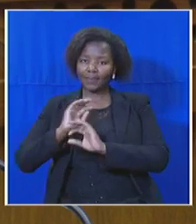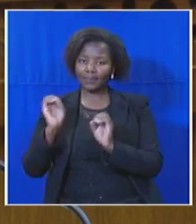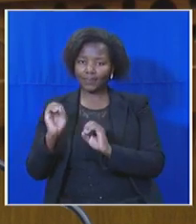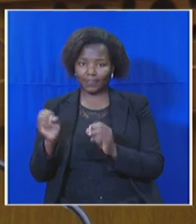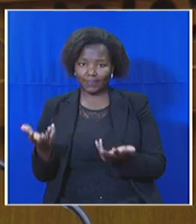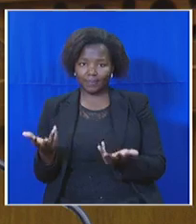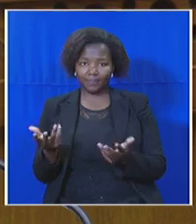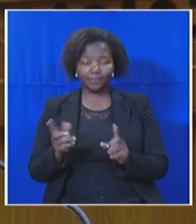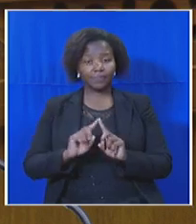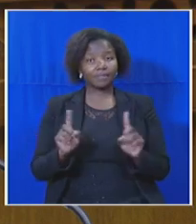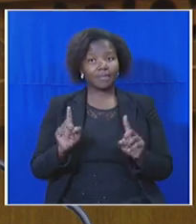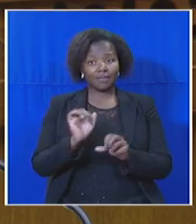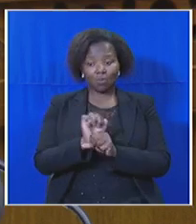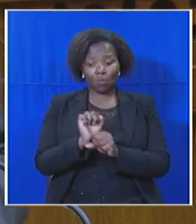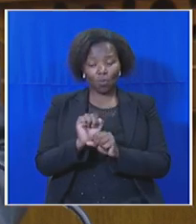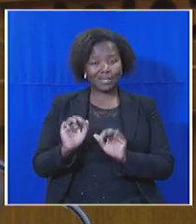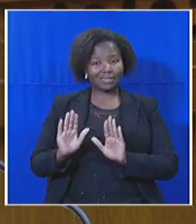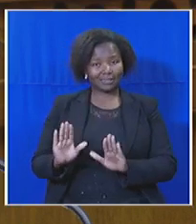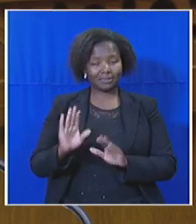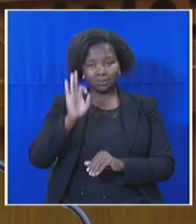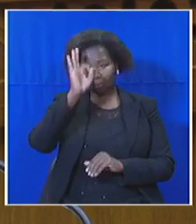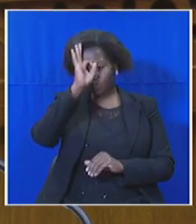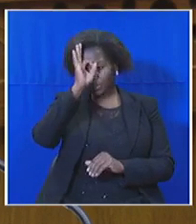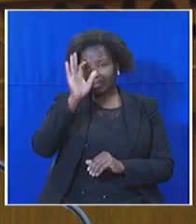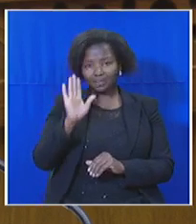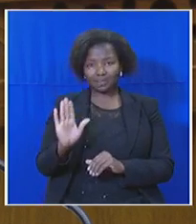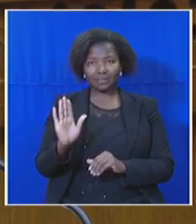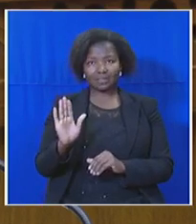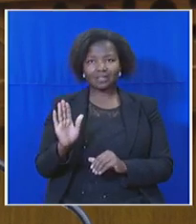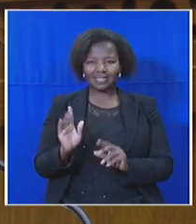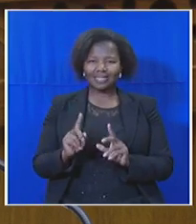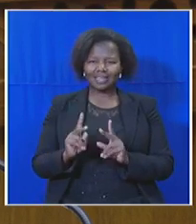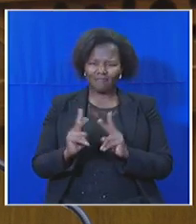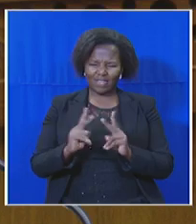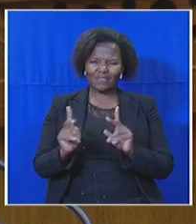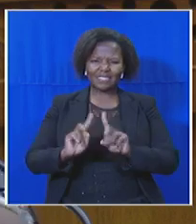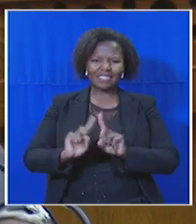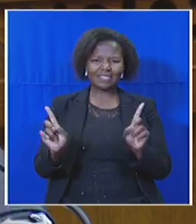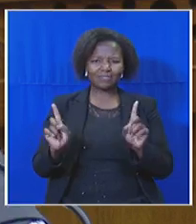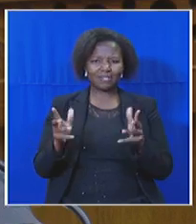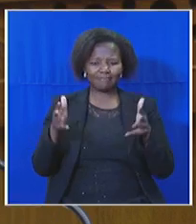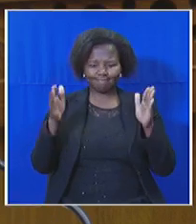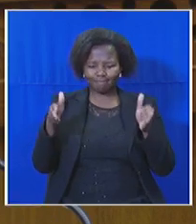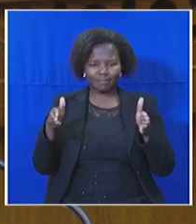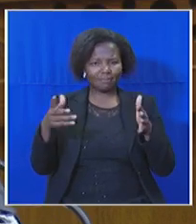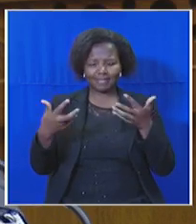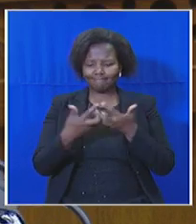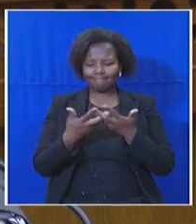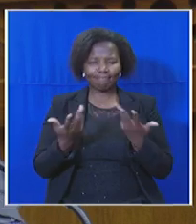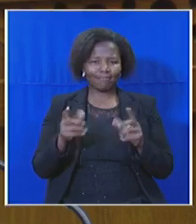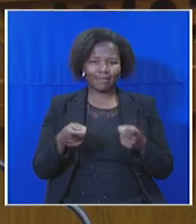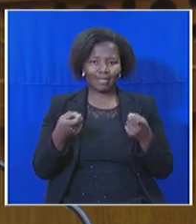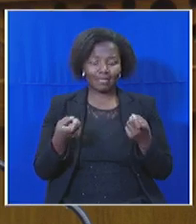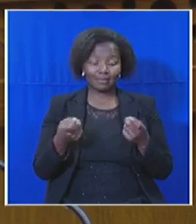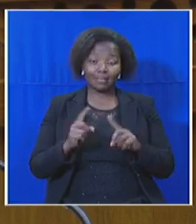of the nature of the work of members of the police, the technical distinction holds limited significance.